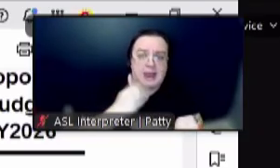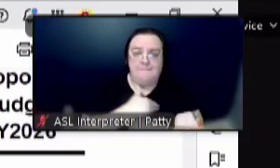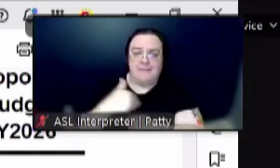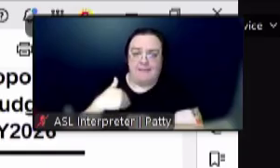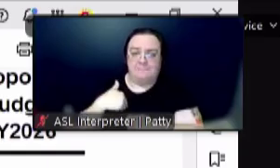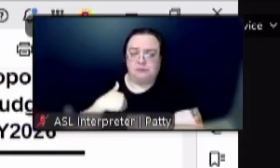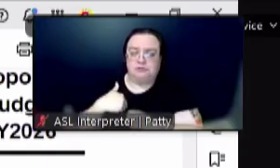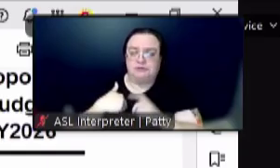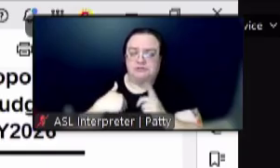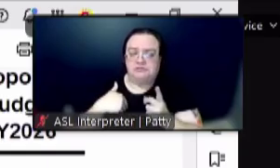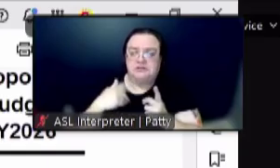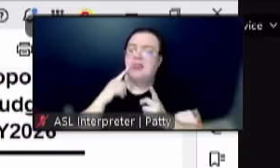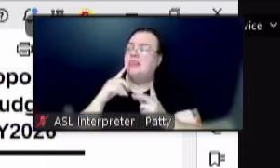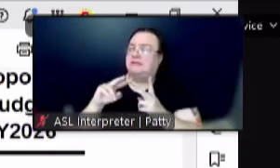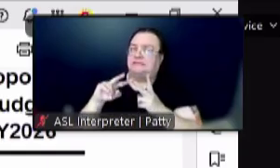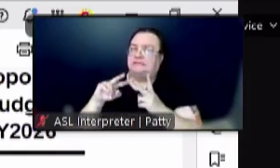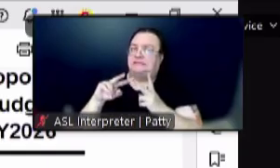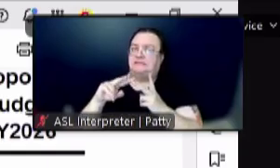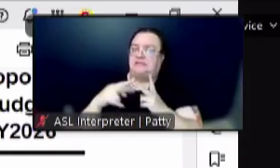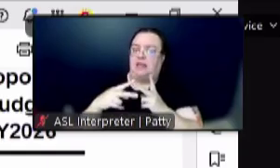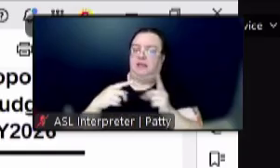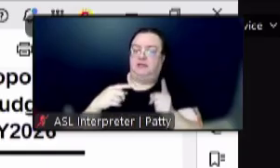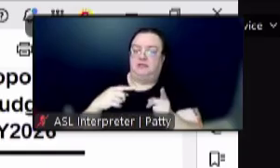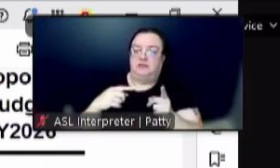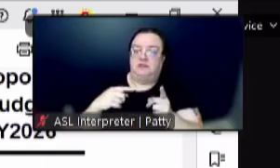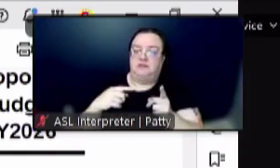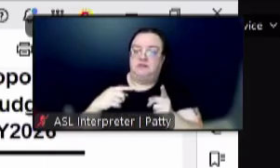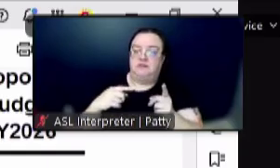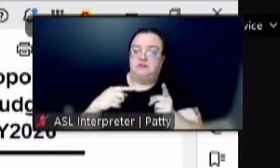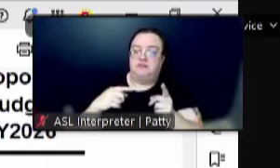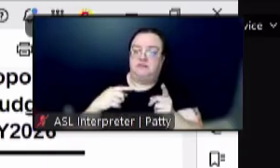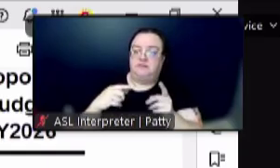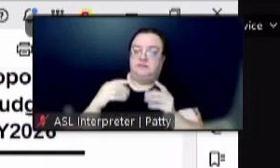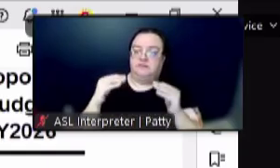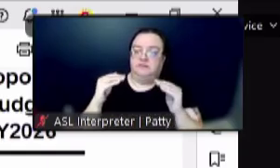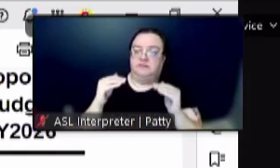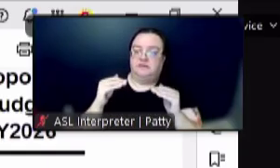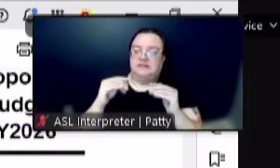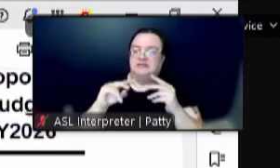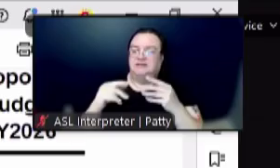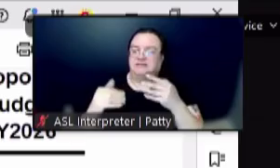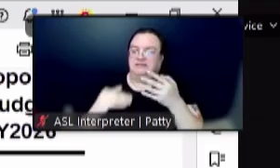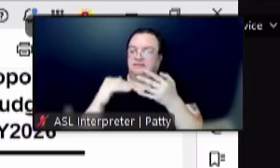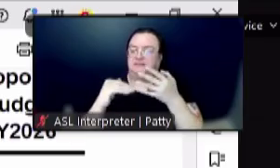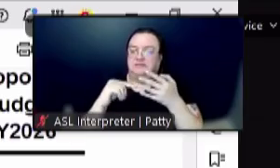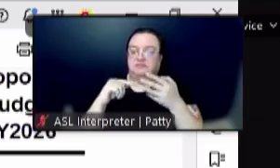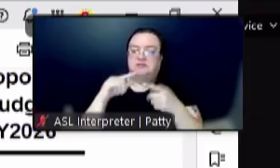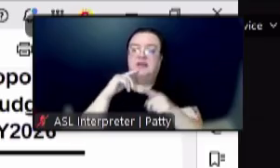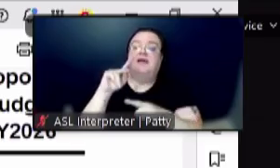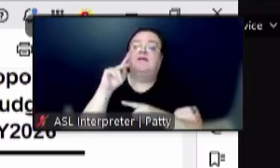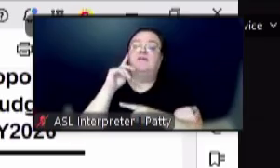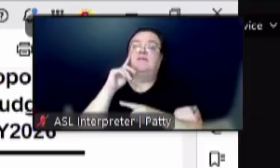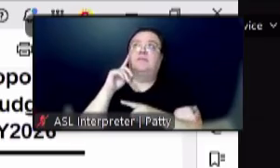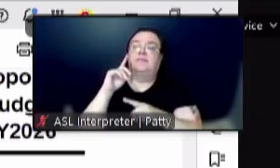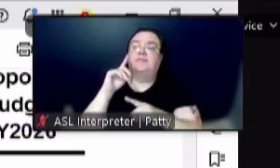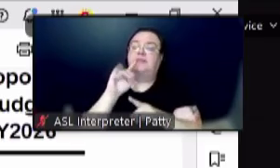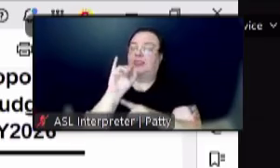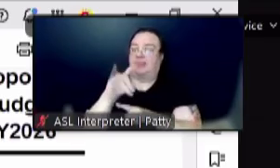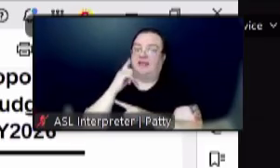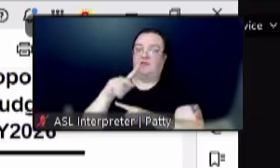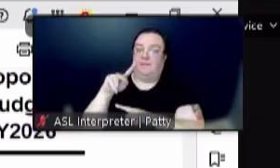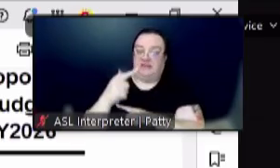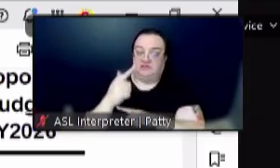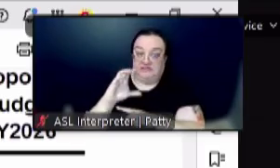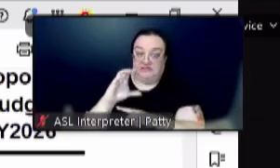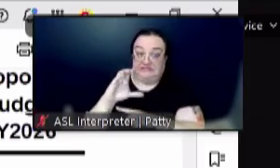Where? Second paragraph, last. Okay, yeah. That's for PGCMA. That's for